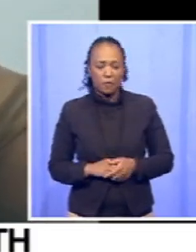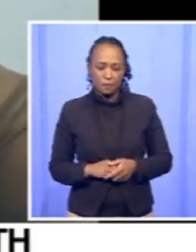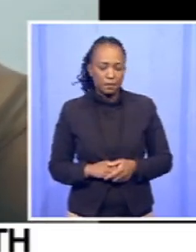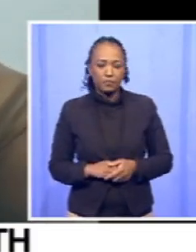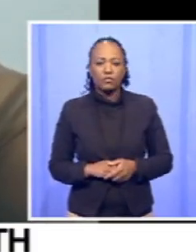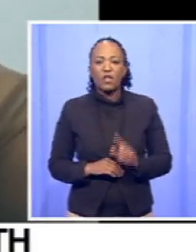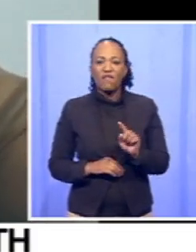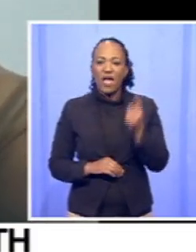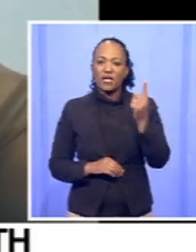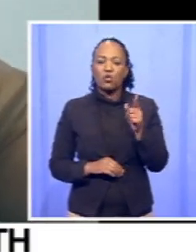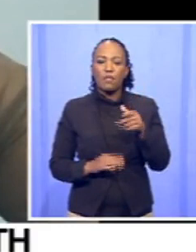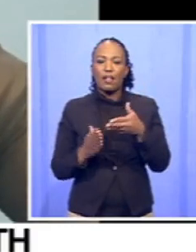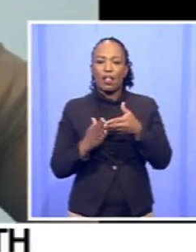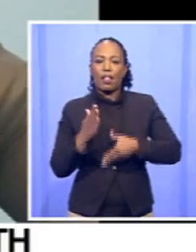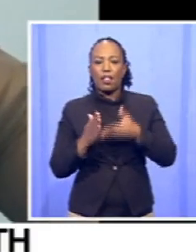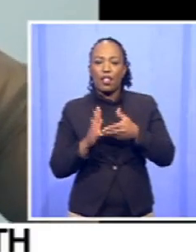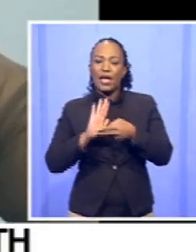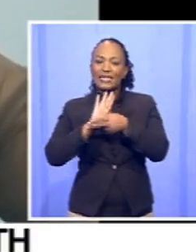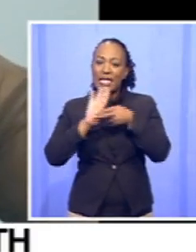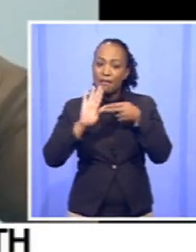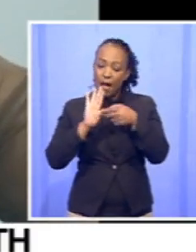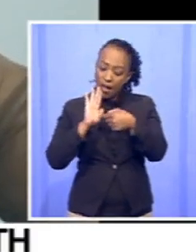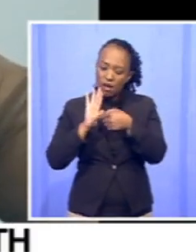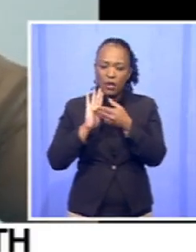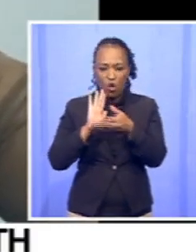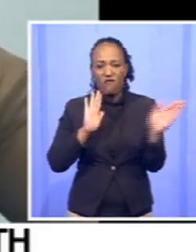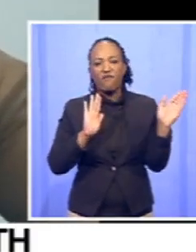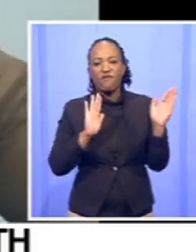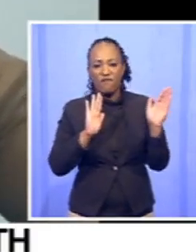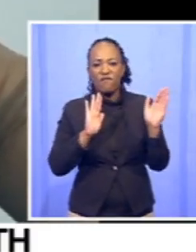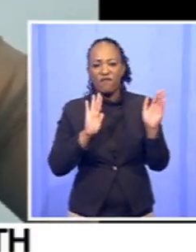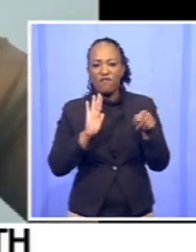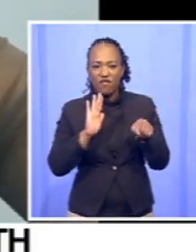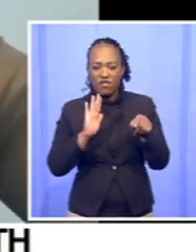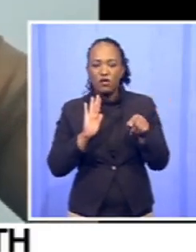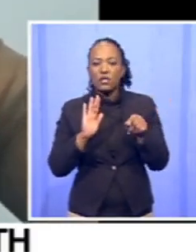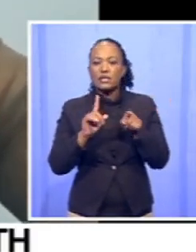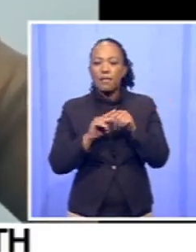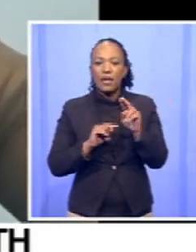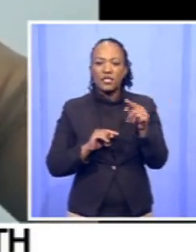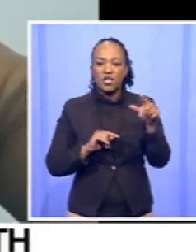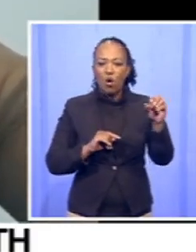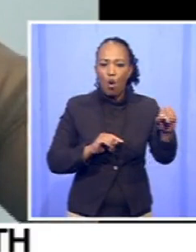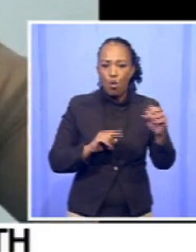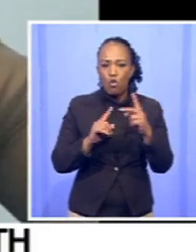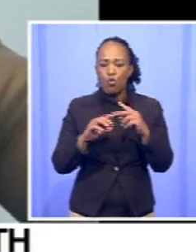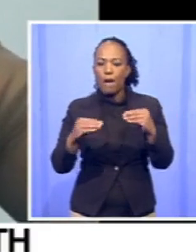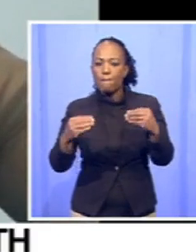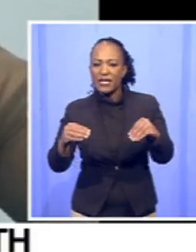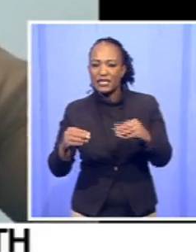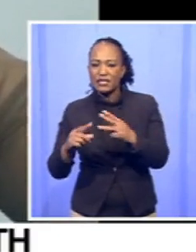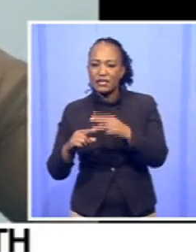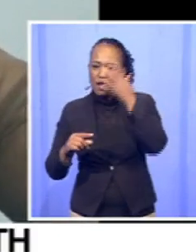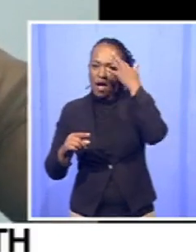obviously breaking down that stigmatization, but also, to call on NGOs, corporates, the government to